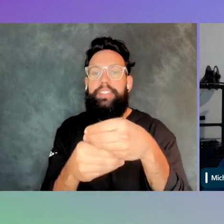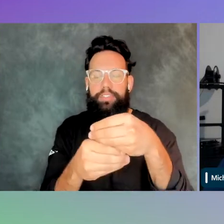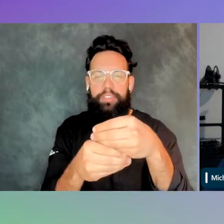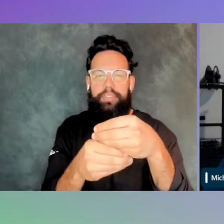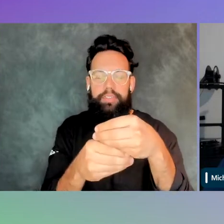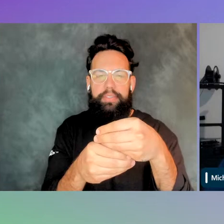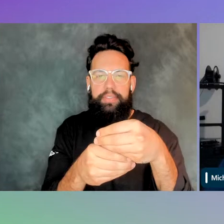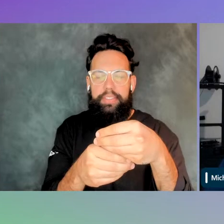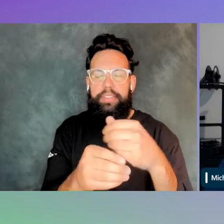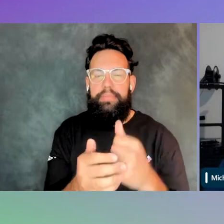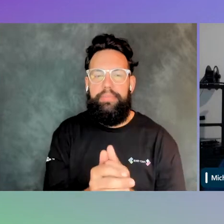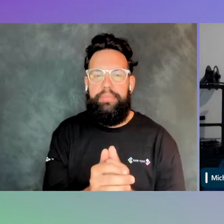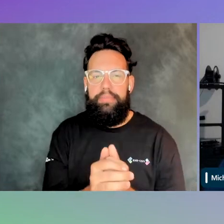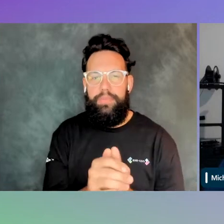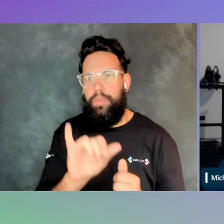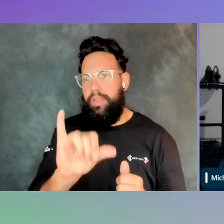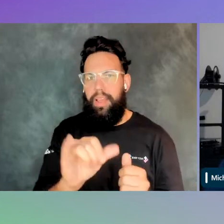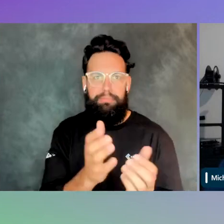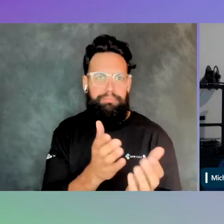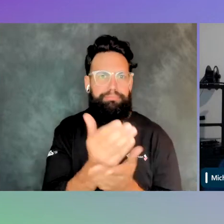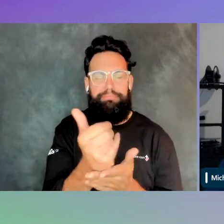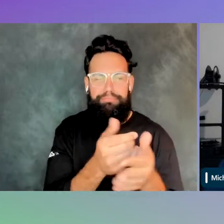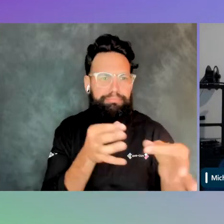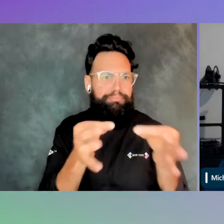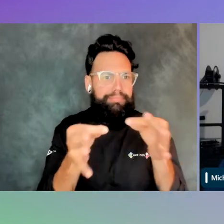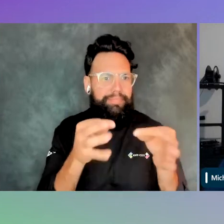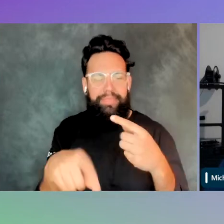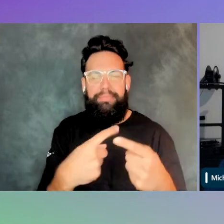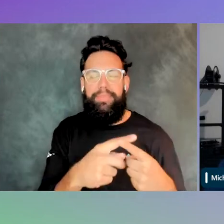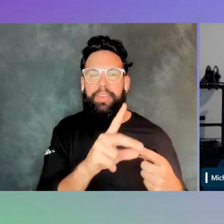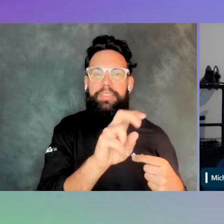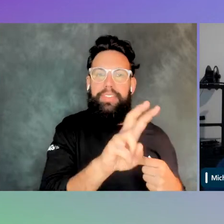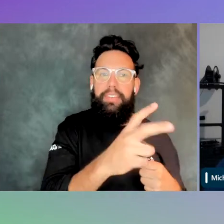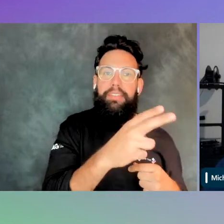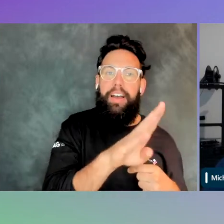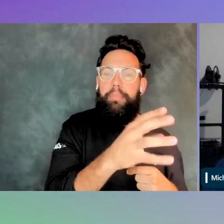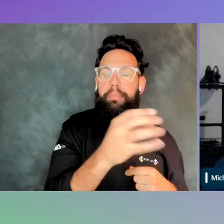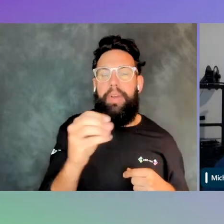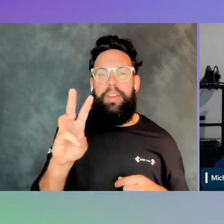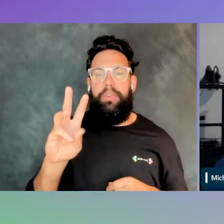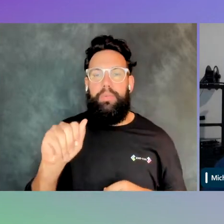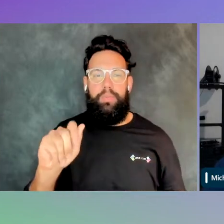of DevHub as well as Axe Watcher for that.